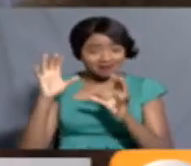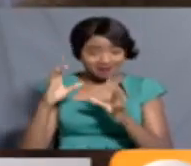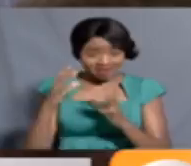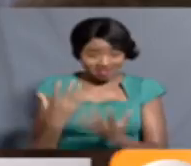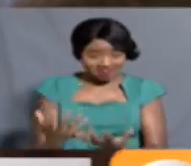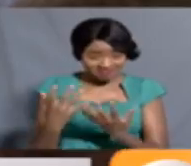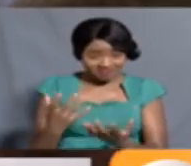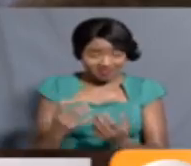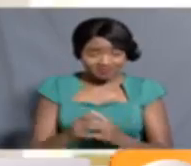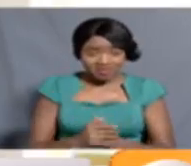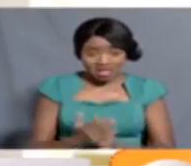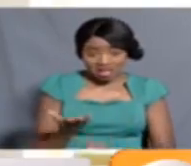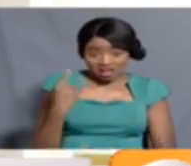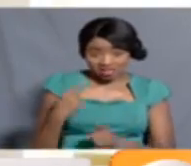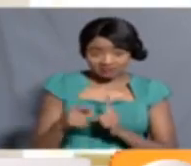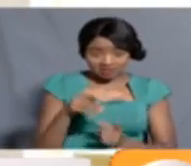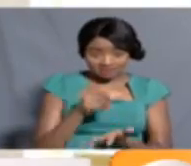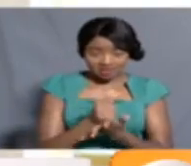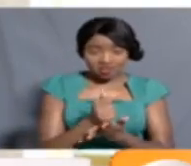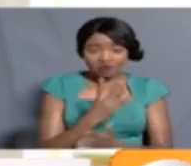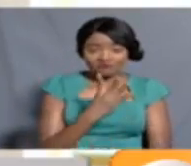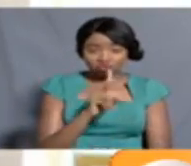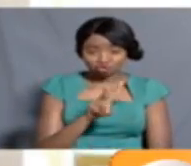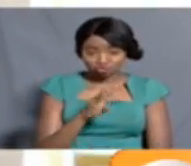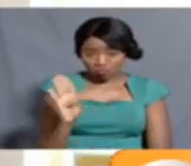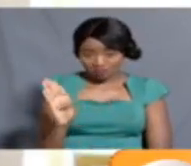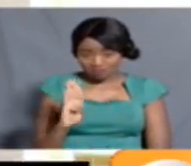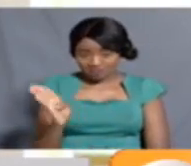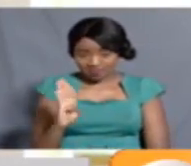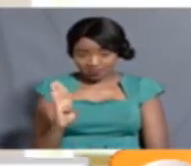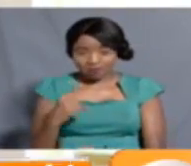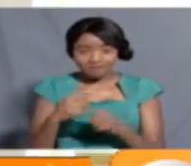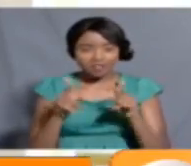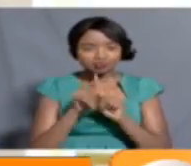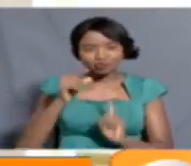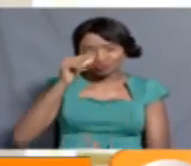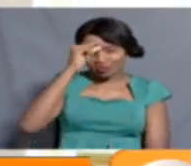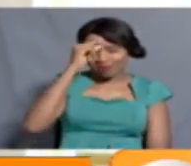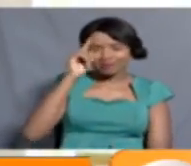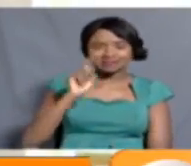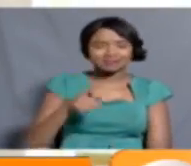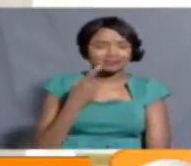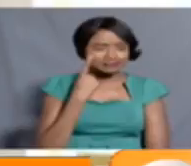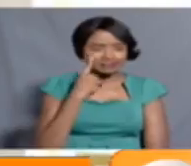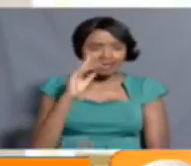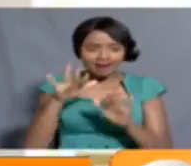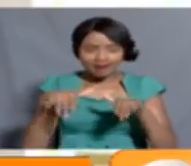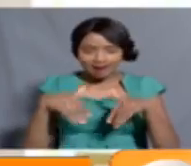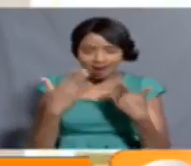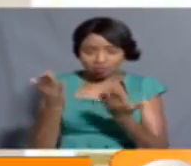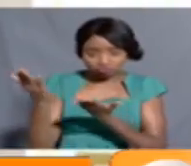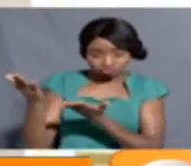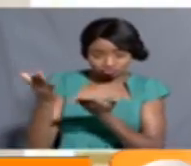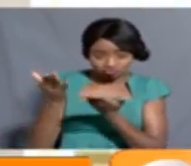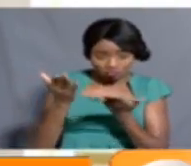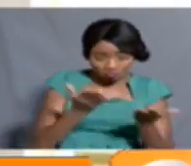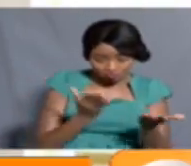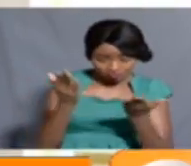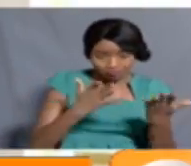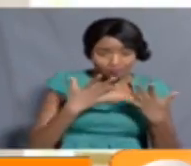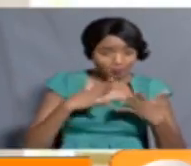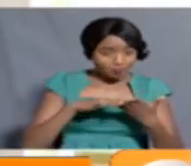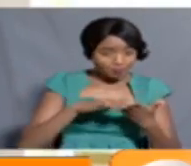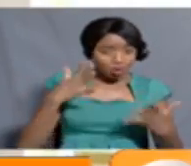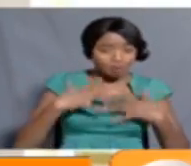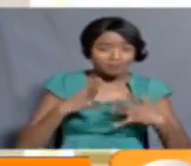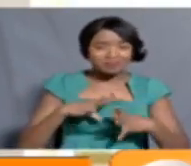in tax in Kenya. From a government perspective, they need to work more on bringing more people into the tax bracket than overtaxing